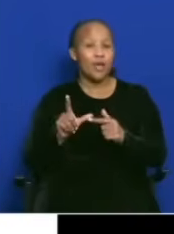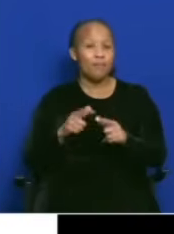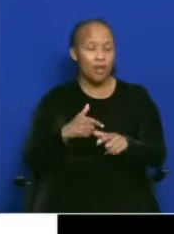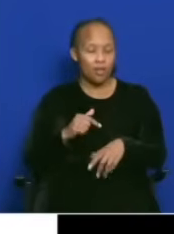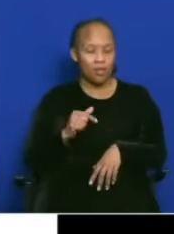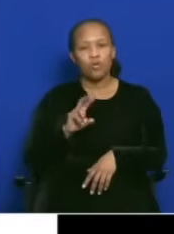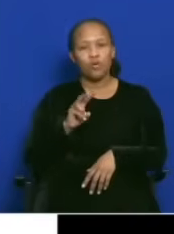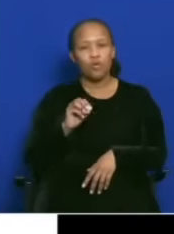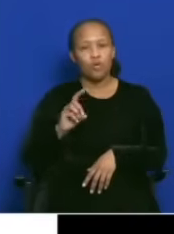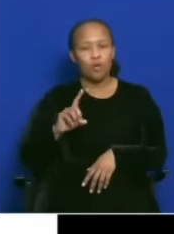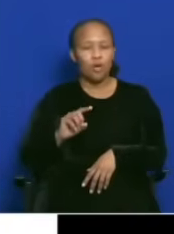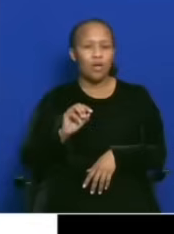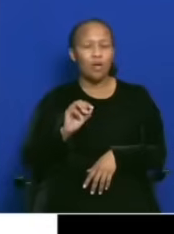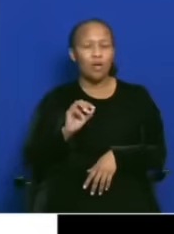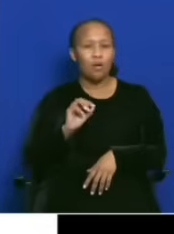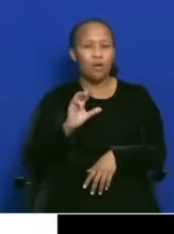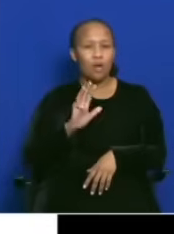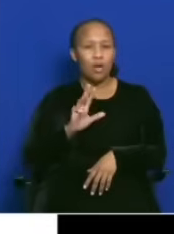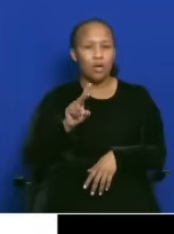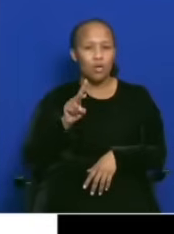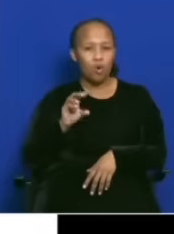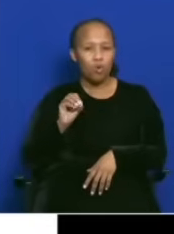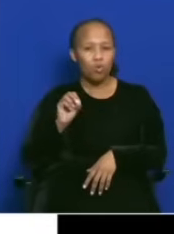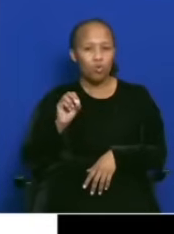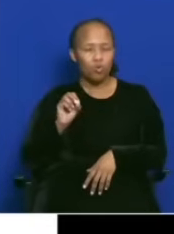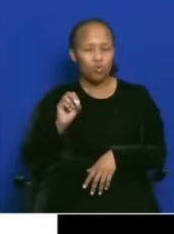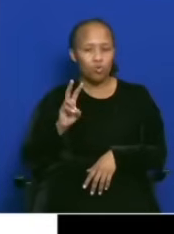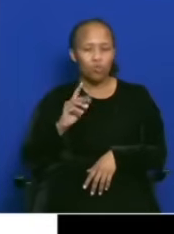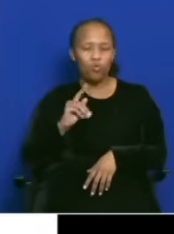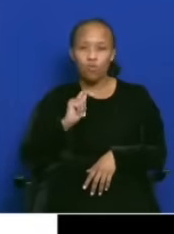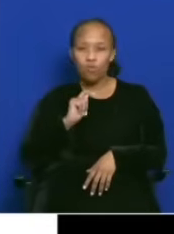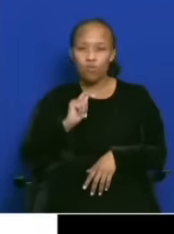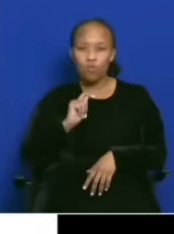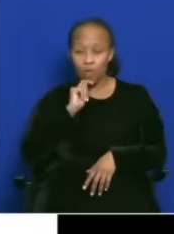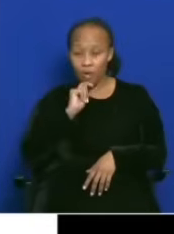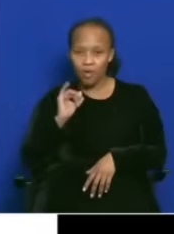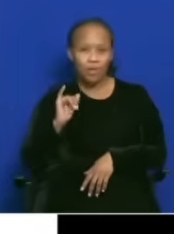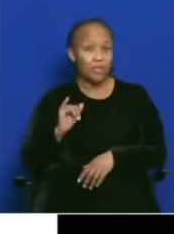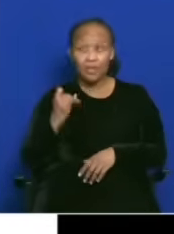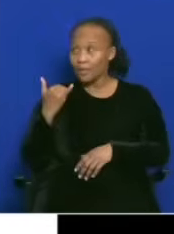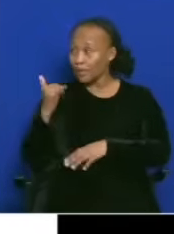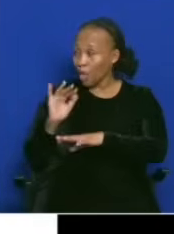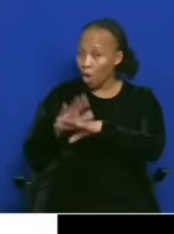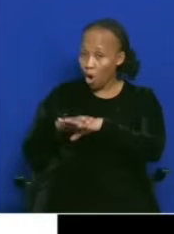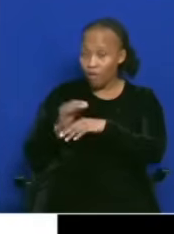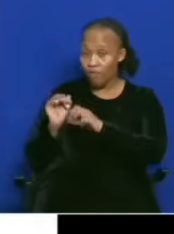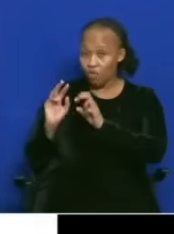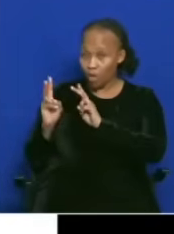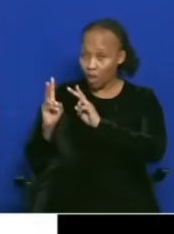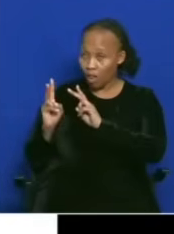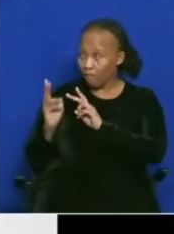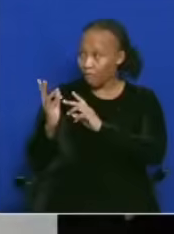a.m. We still on for 12 or so? General Khan says, yes, bro.